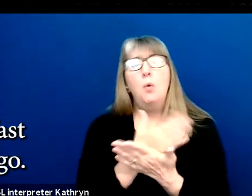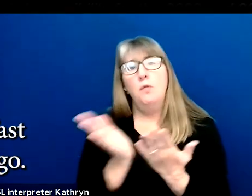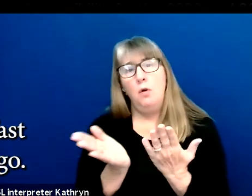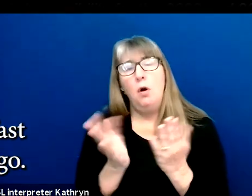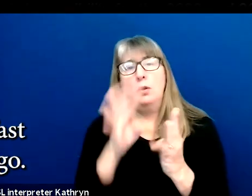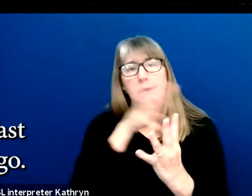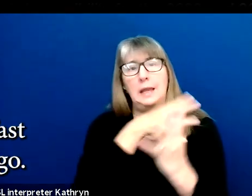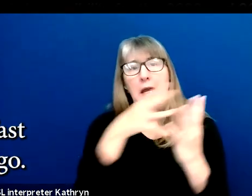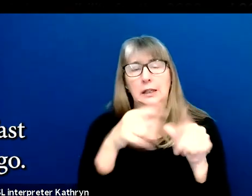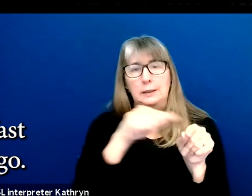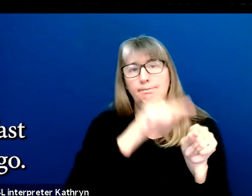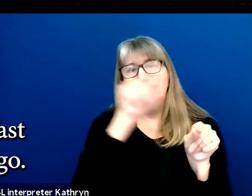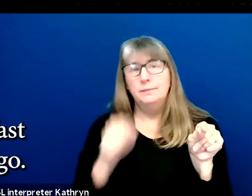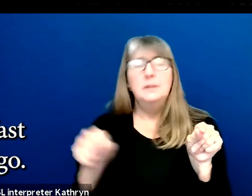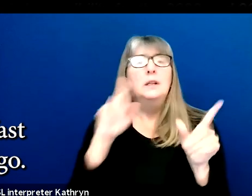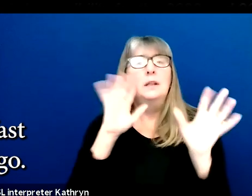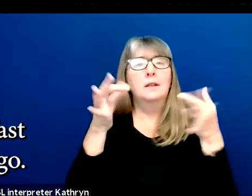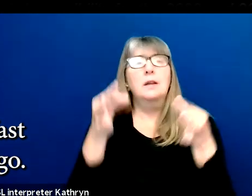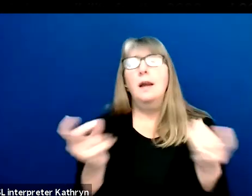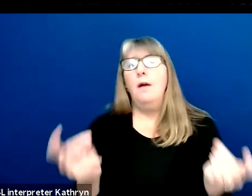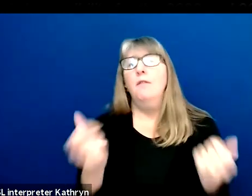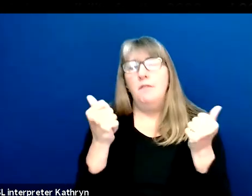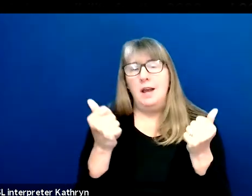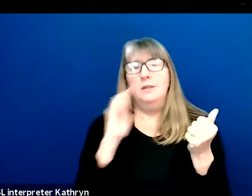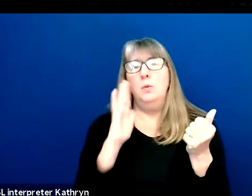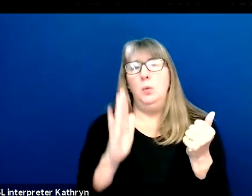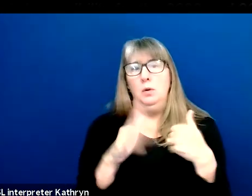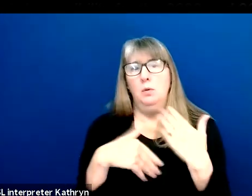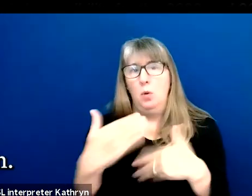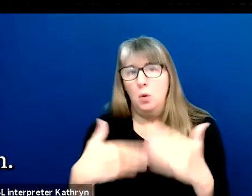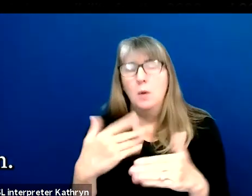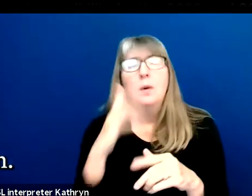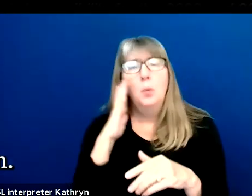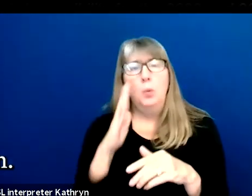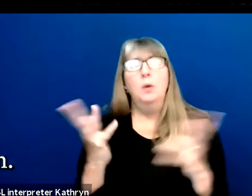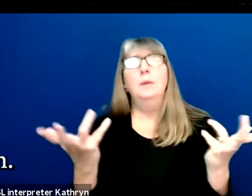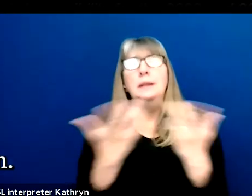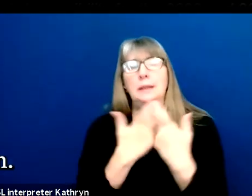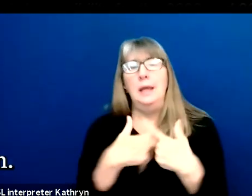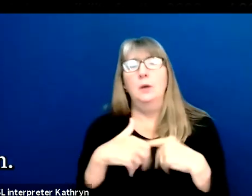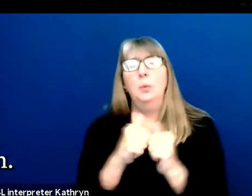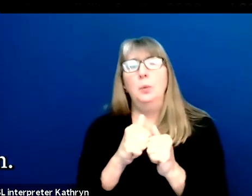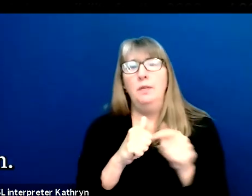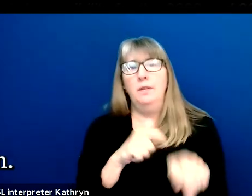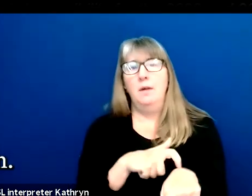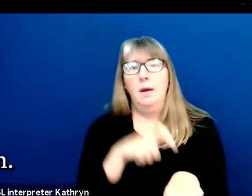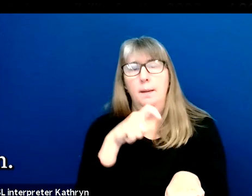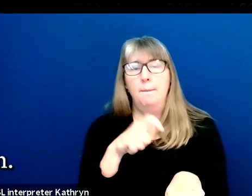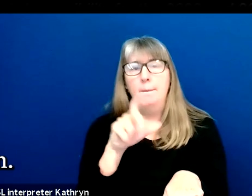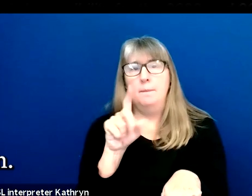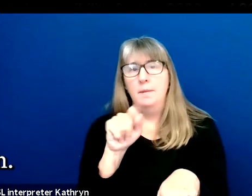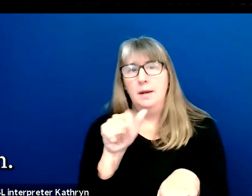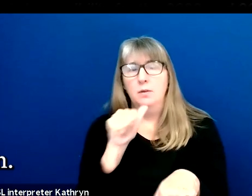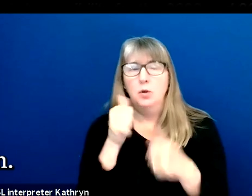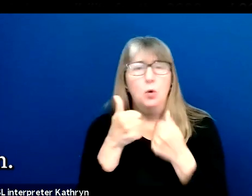and decide how fast basically you want the sonification to go, but it will still be scaled by the time data, so you don't